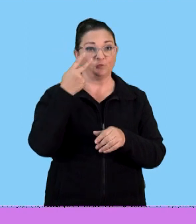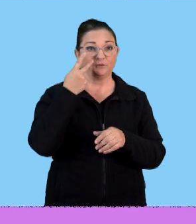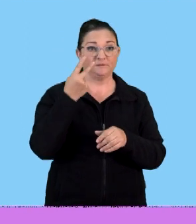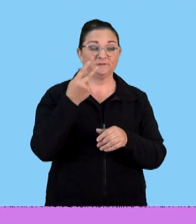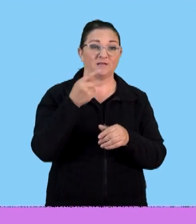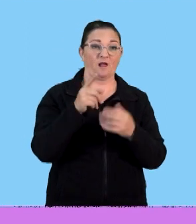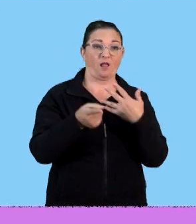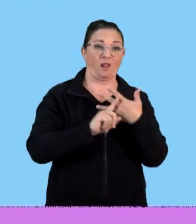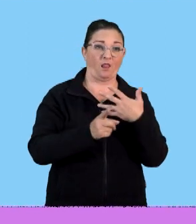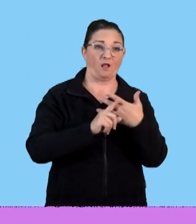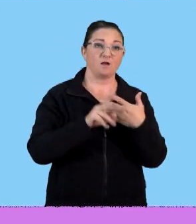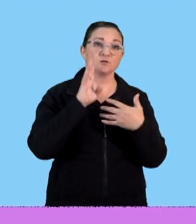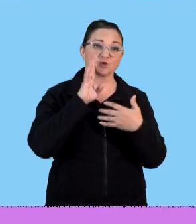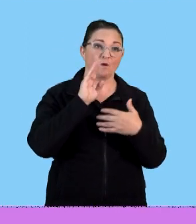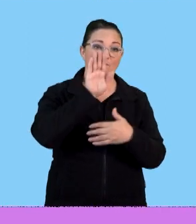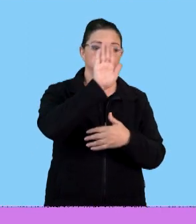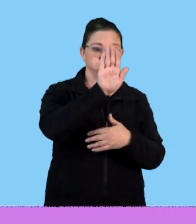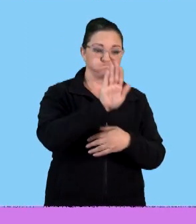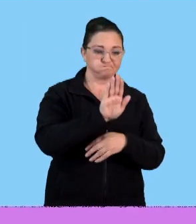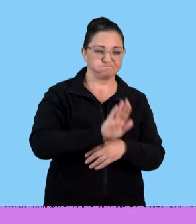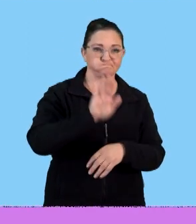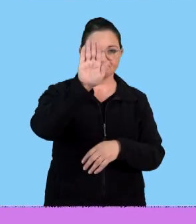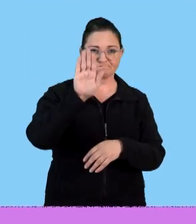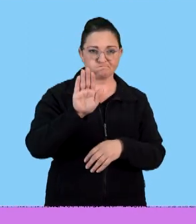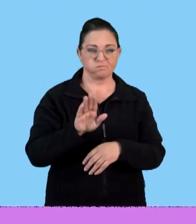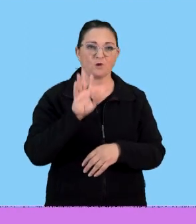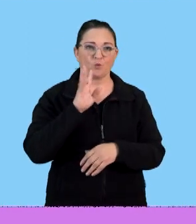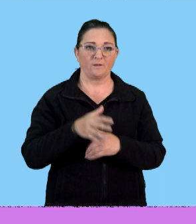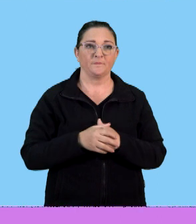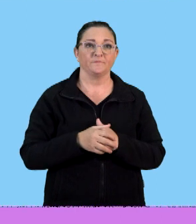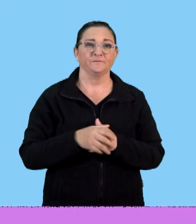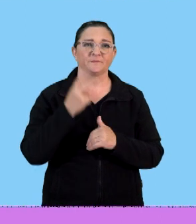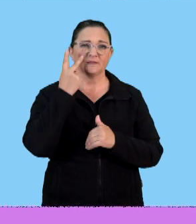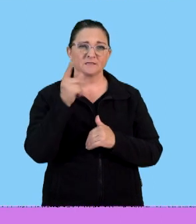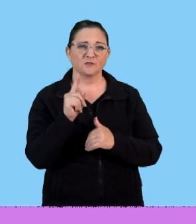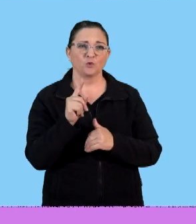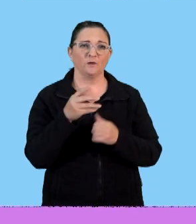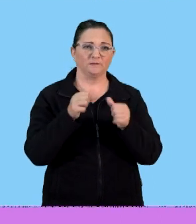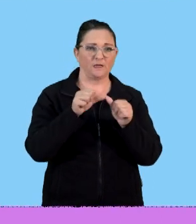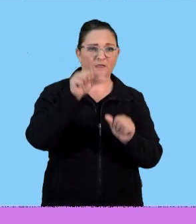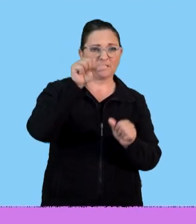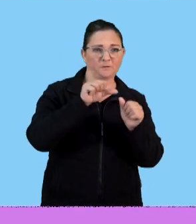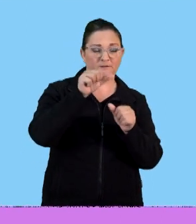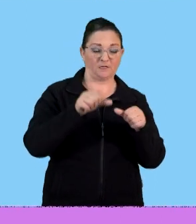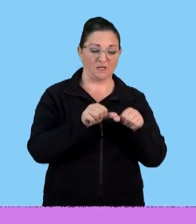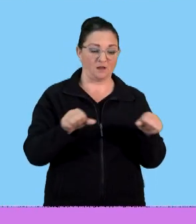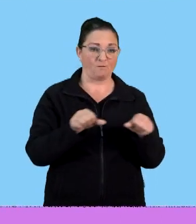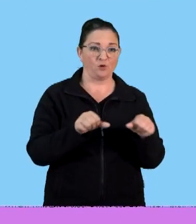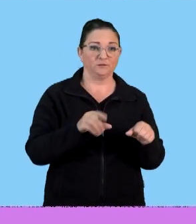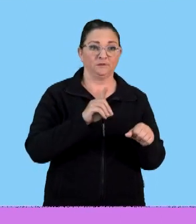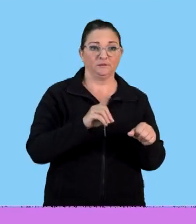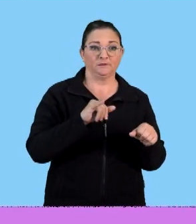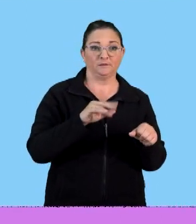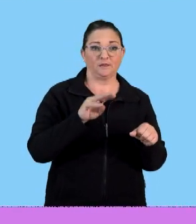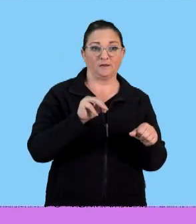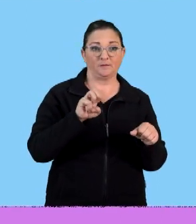is insert panels, that will be glass that goes in there. And then we see the dimensions given here. Can you see at the bottom